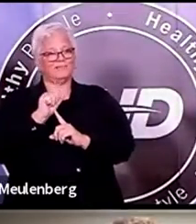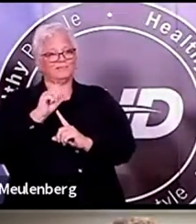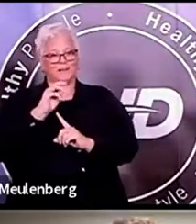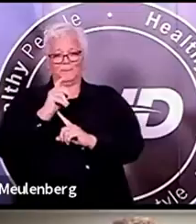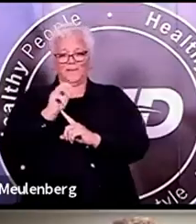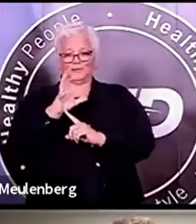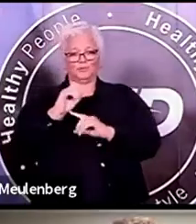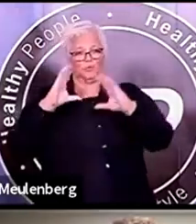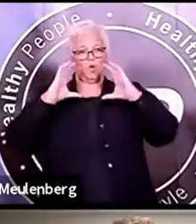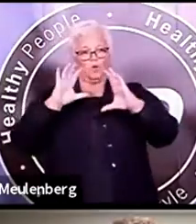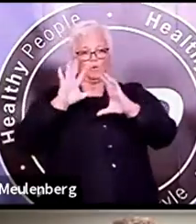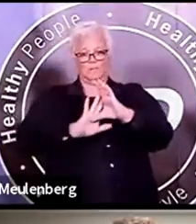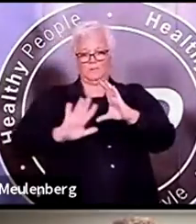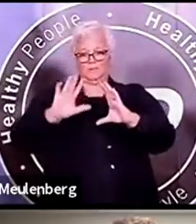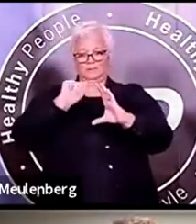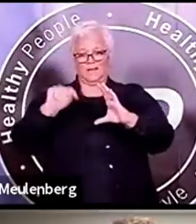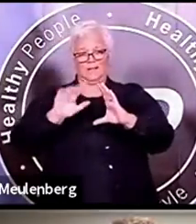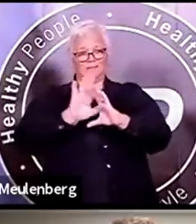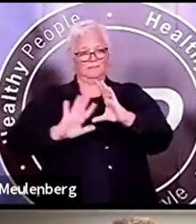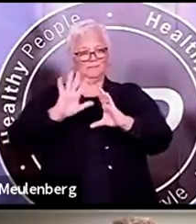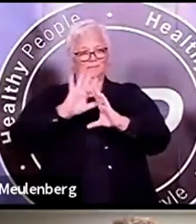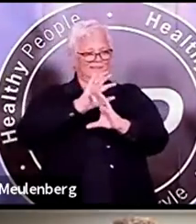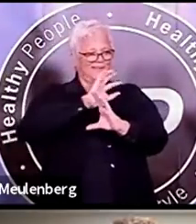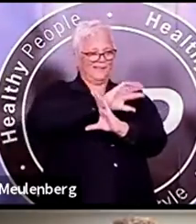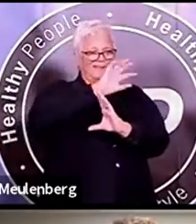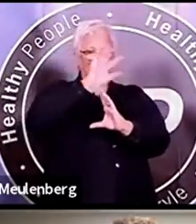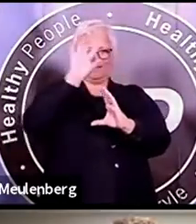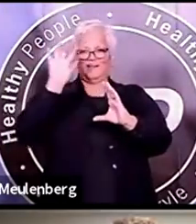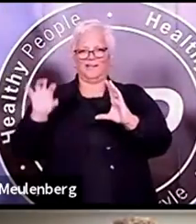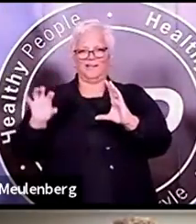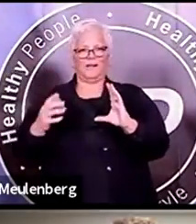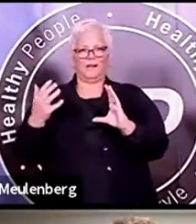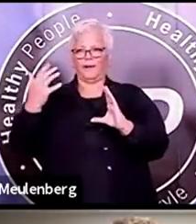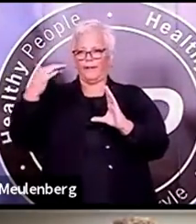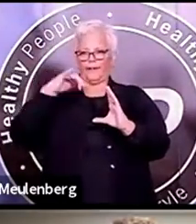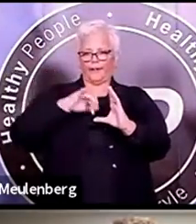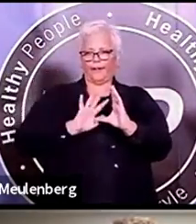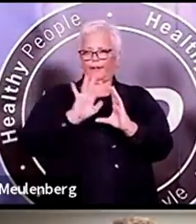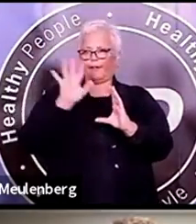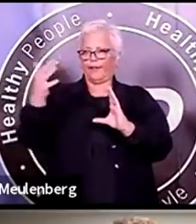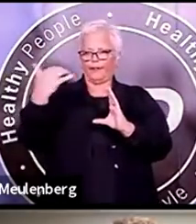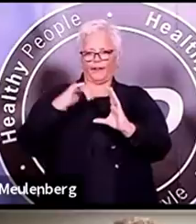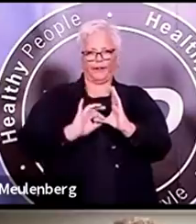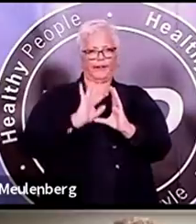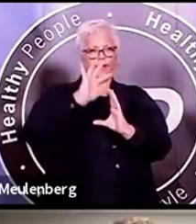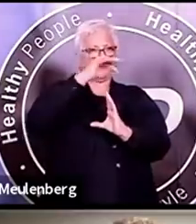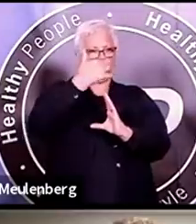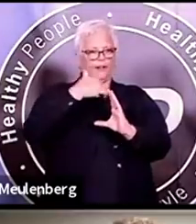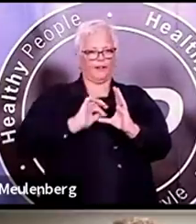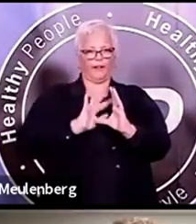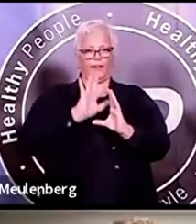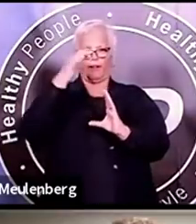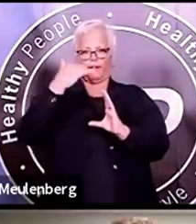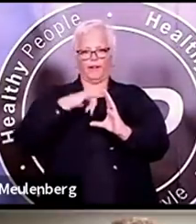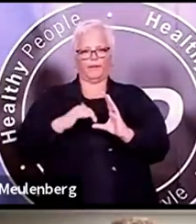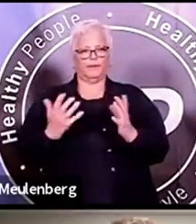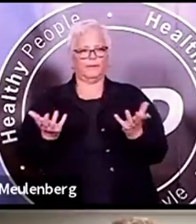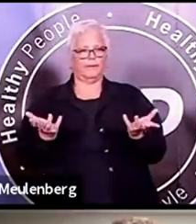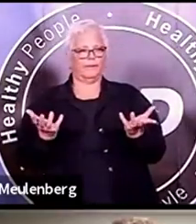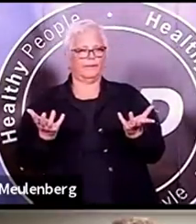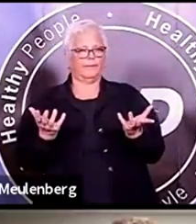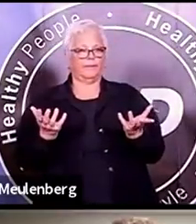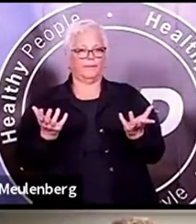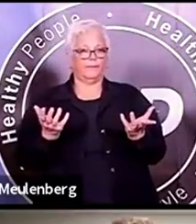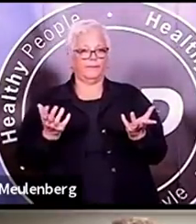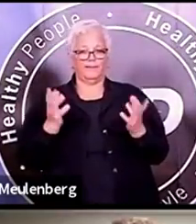individual cities that exist within bubbles. Dr. Dart had sent me earlier on in the pandemic a